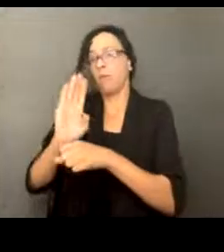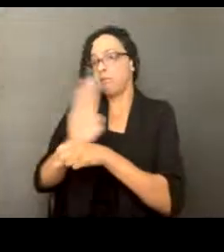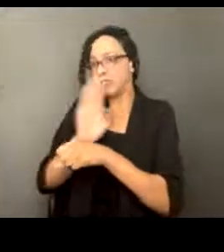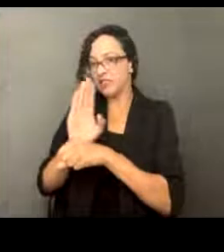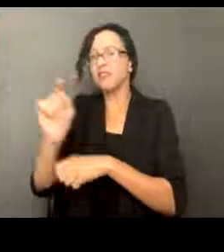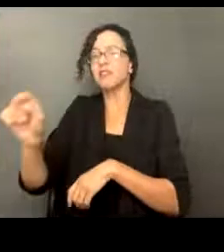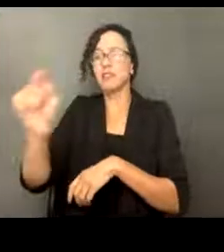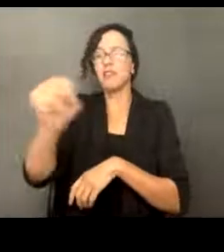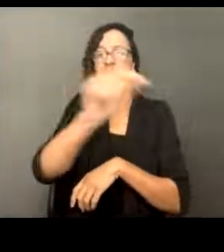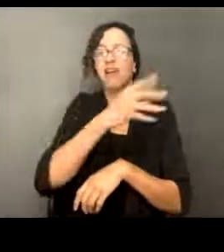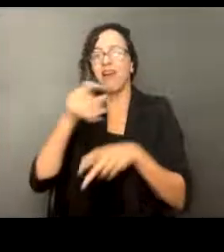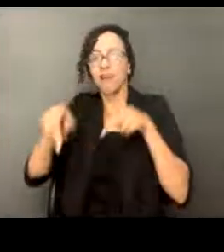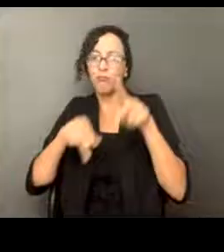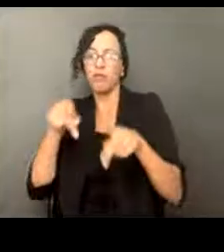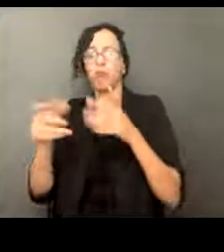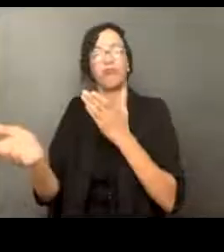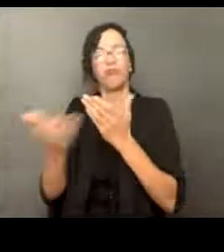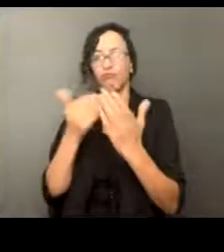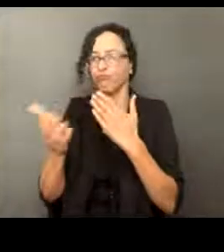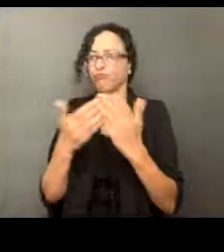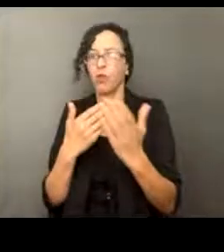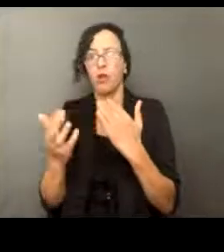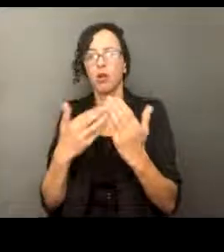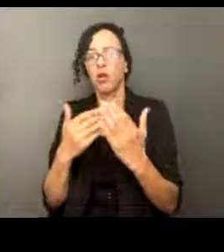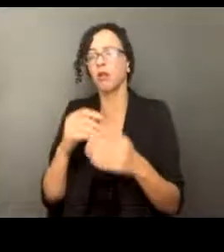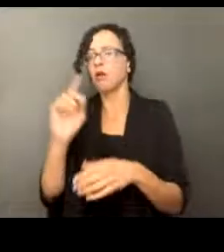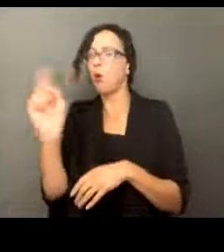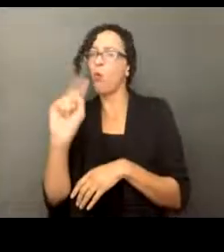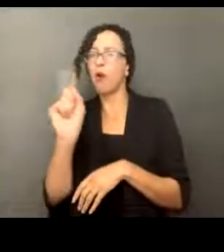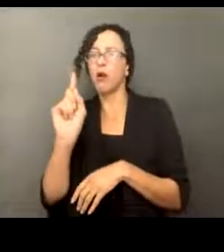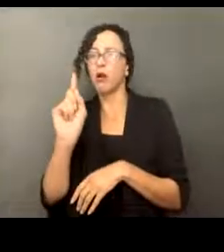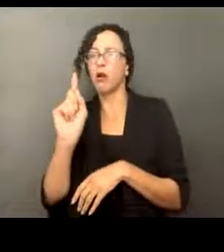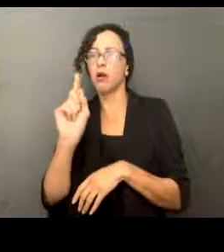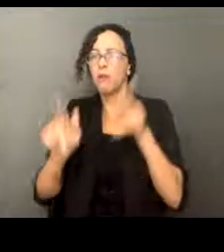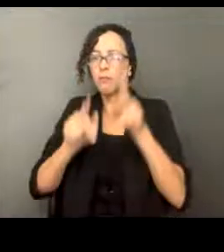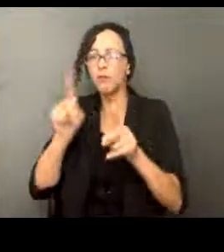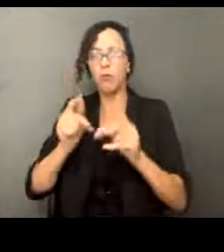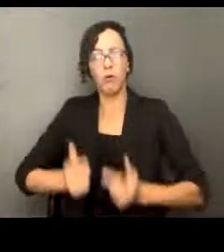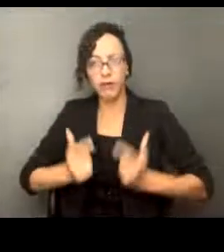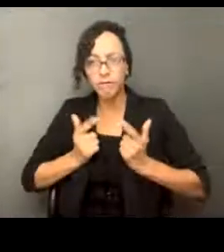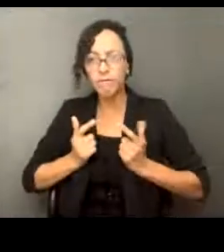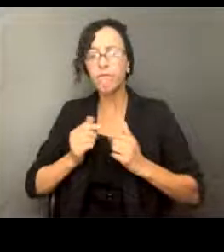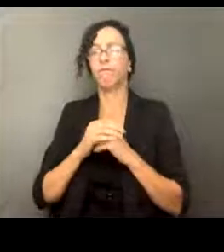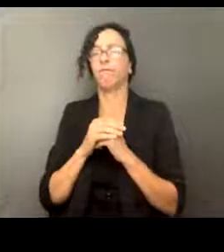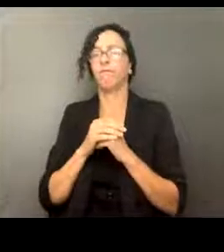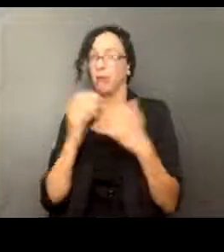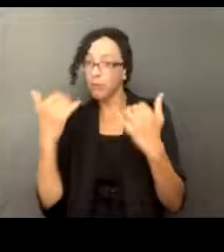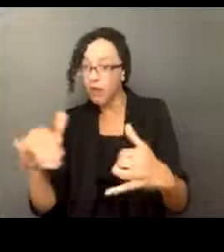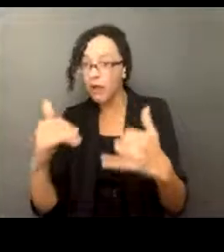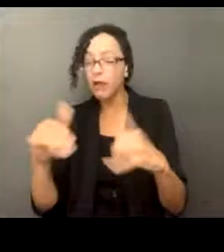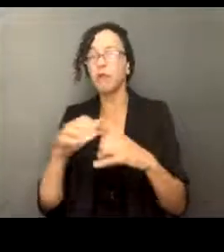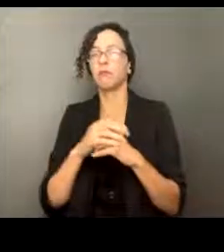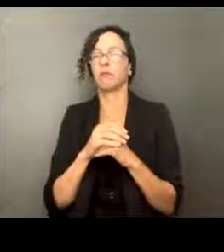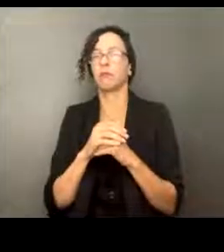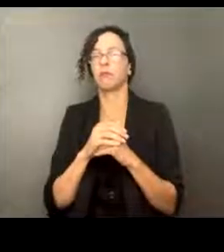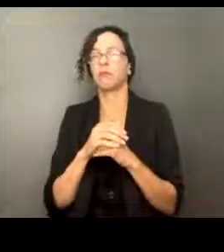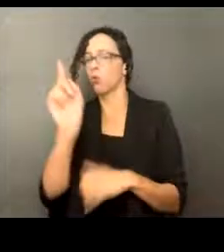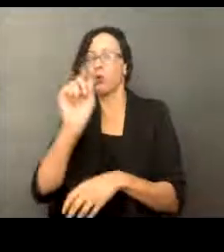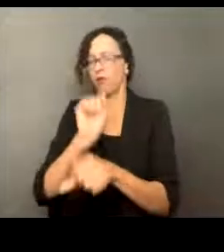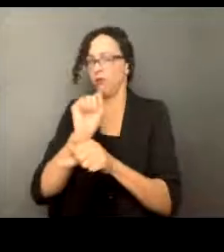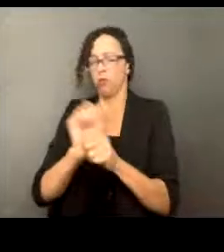people regardless of where they live, play, or where they